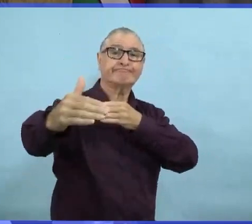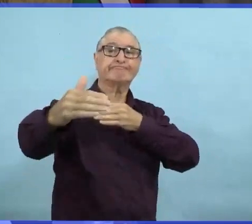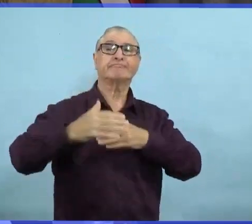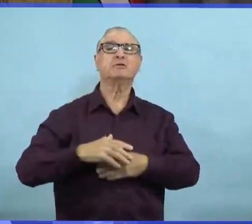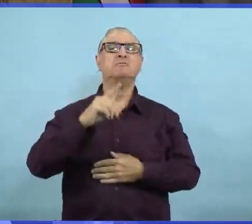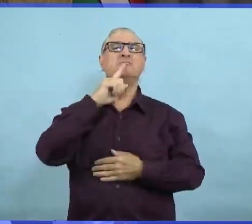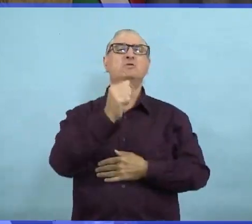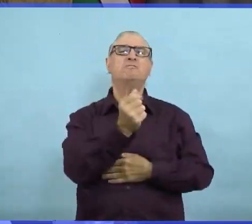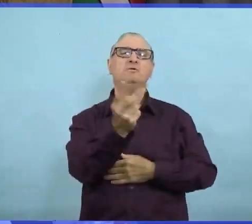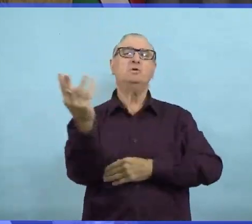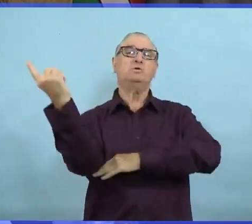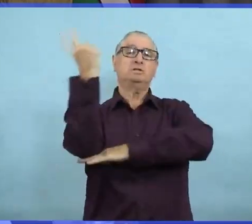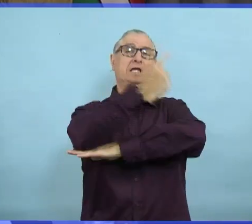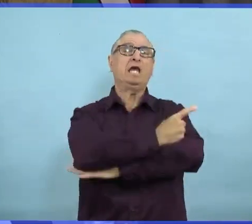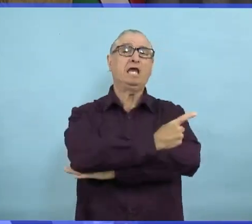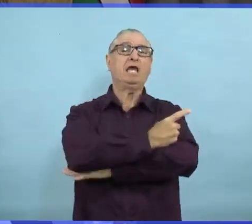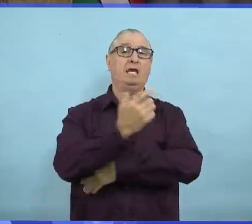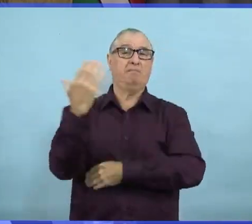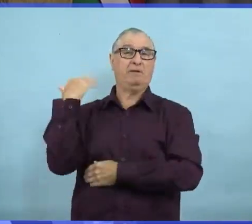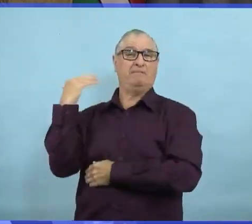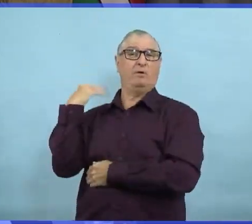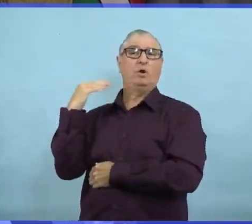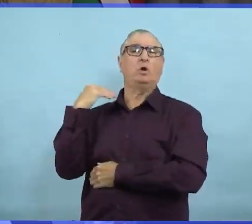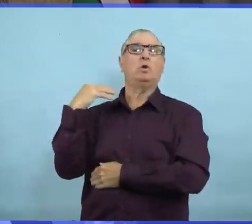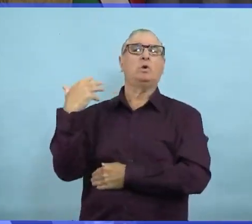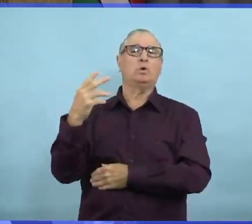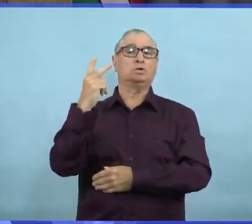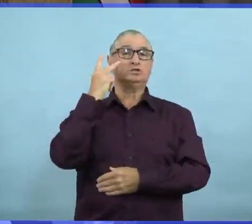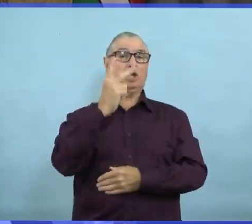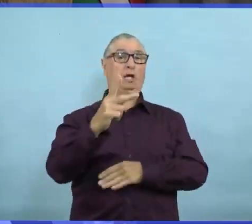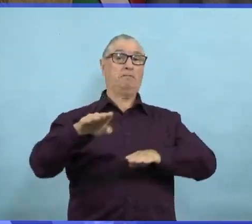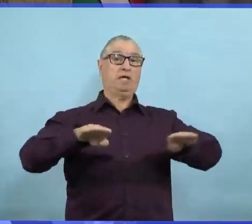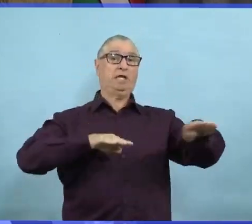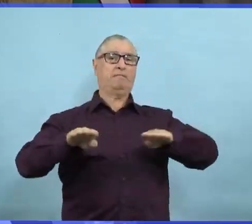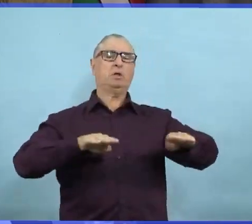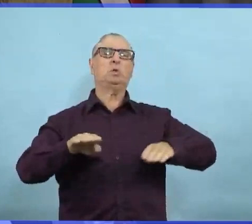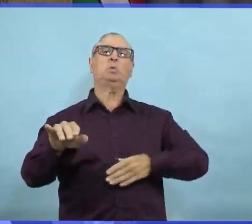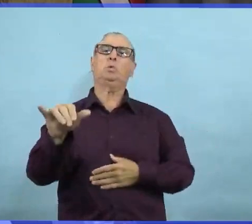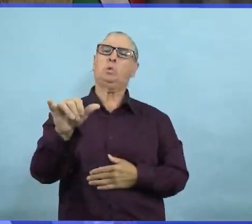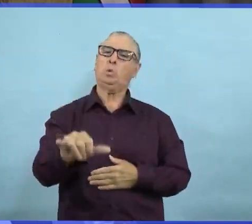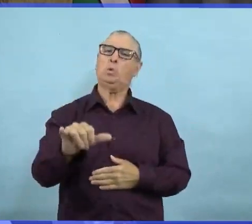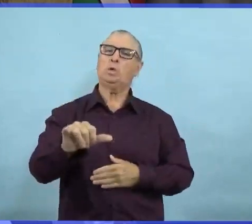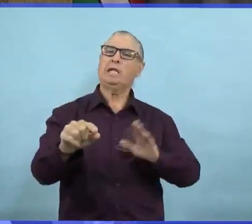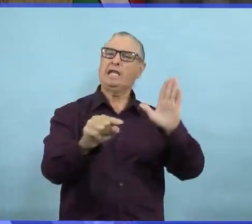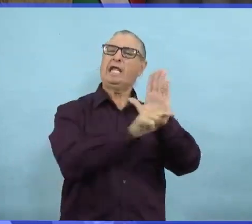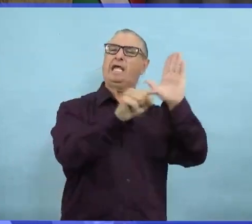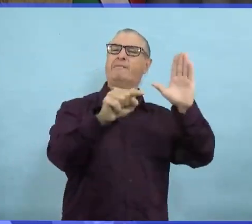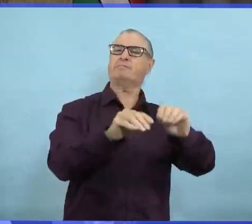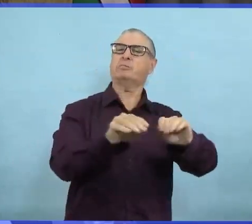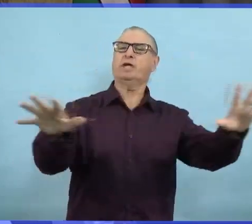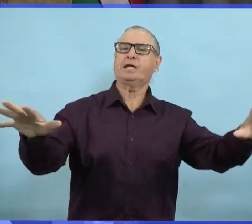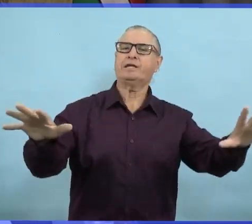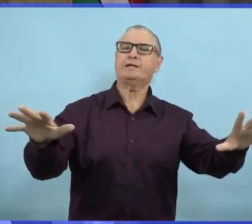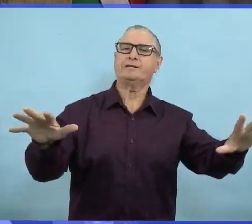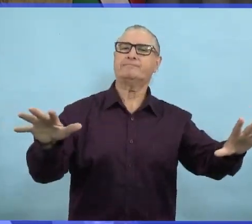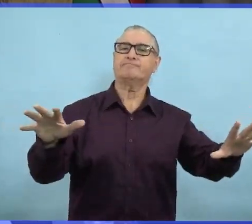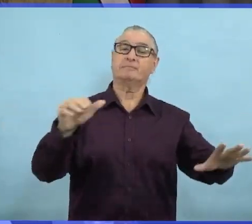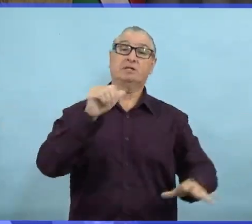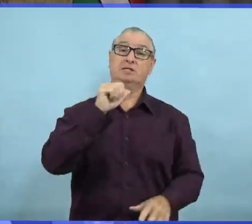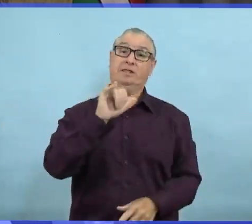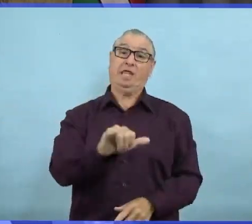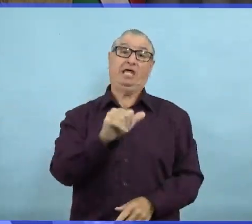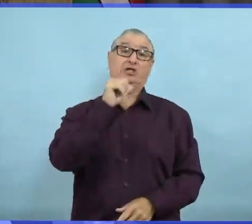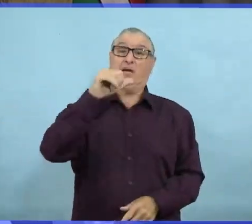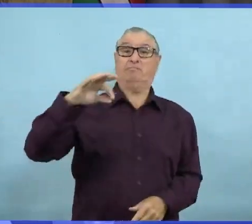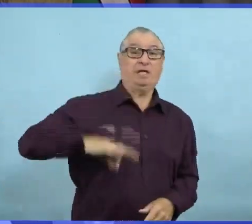and that are not helpful, that in fact are most unhelpful to the struggle